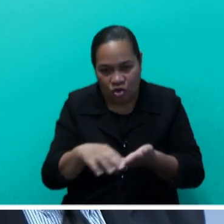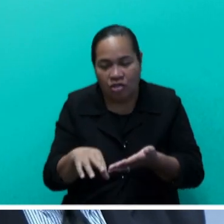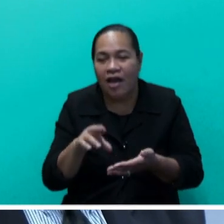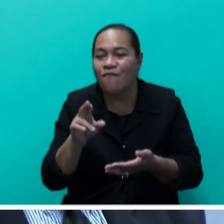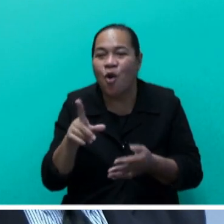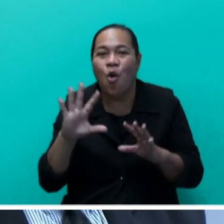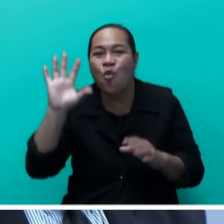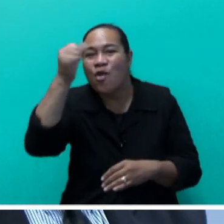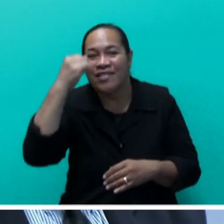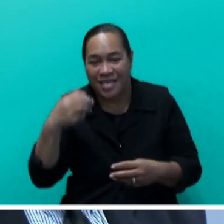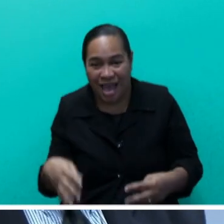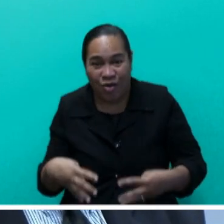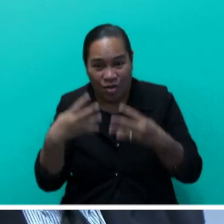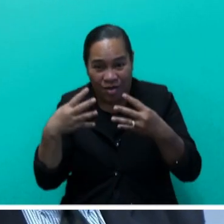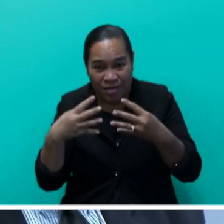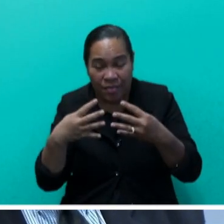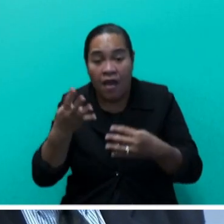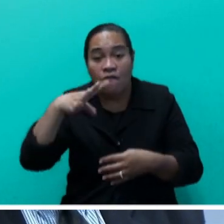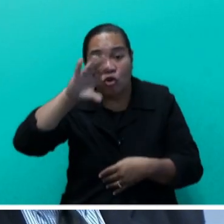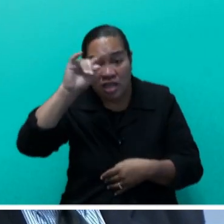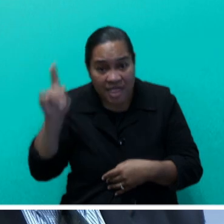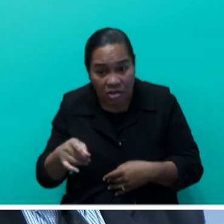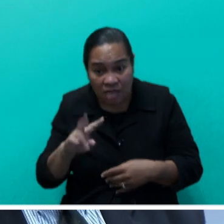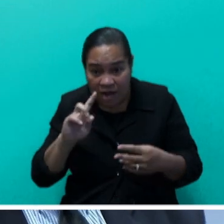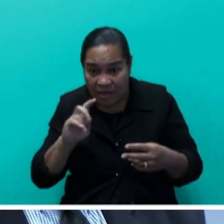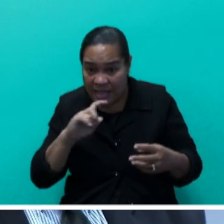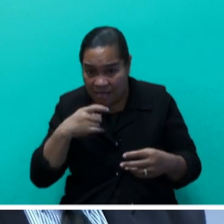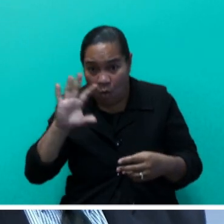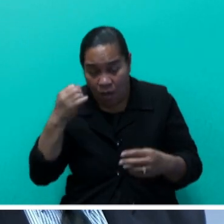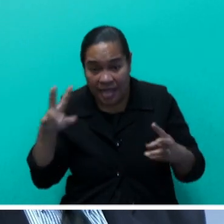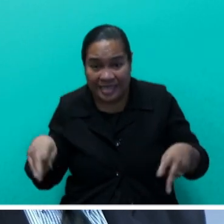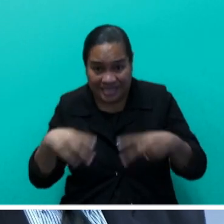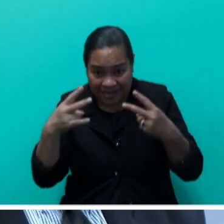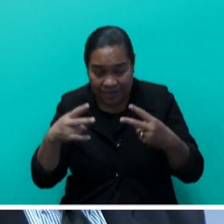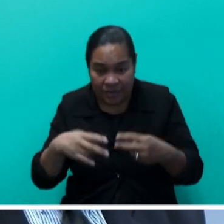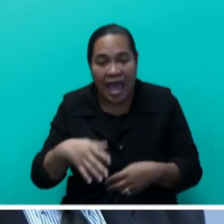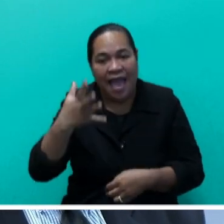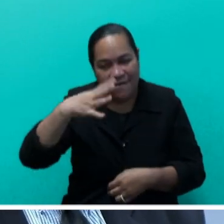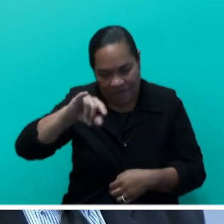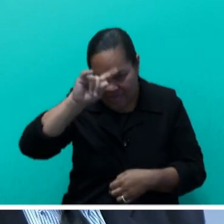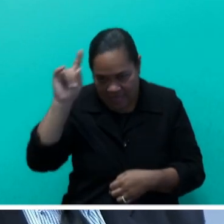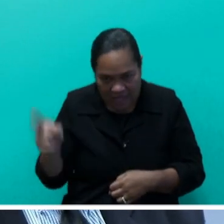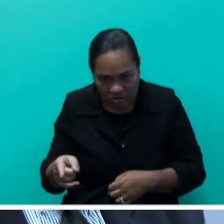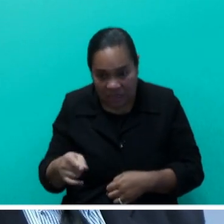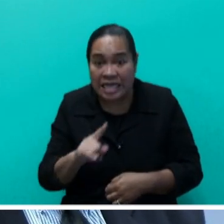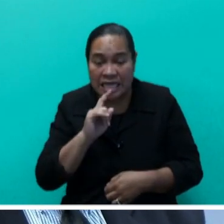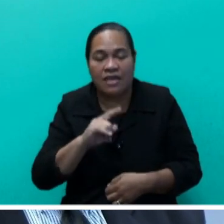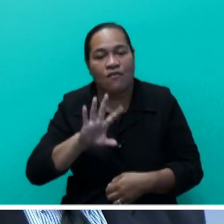quarterfinal, $40,000 for winning the semi-final, and $50,000 for winning the